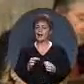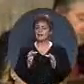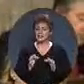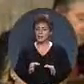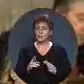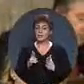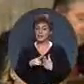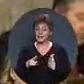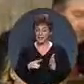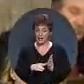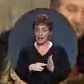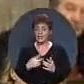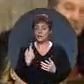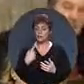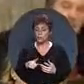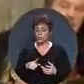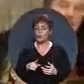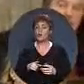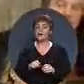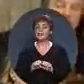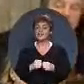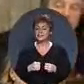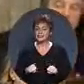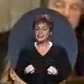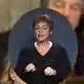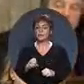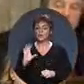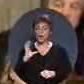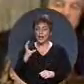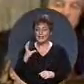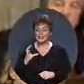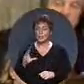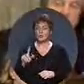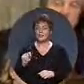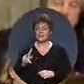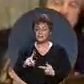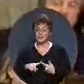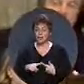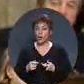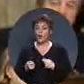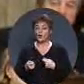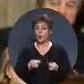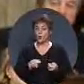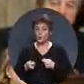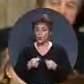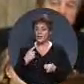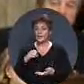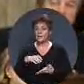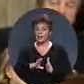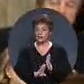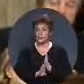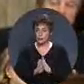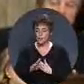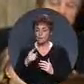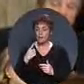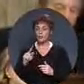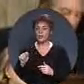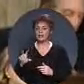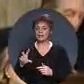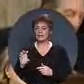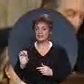the operating rules for radio broadcasting, control development plans for telecommunication